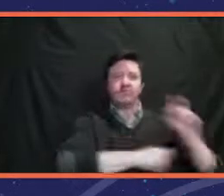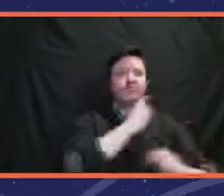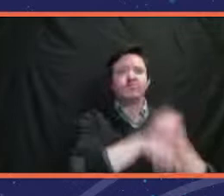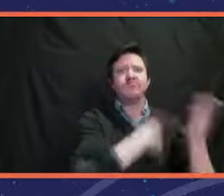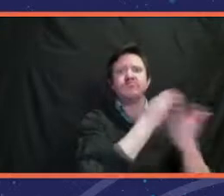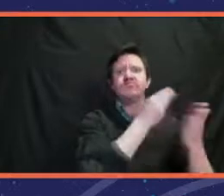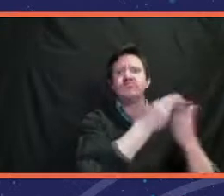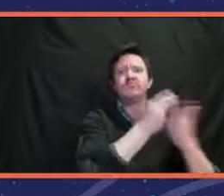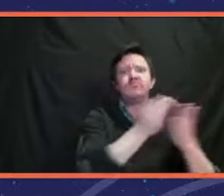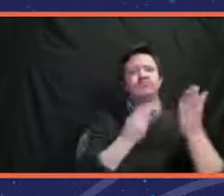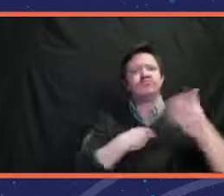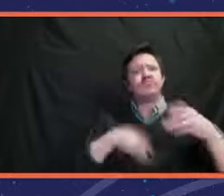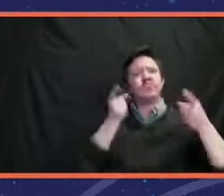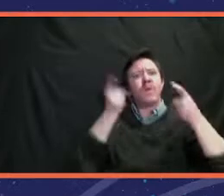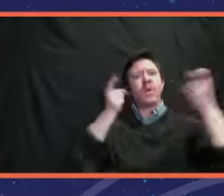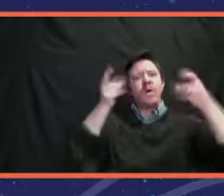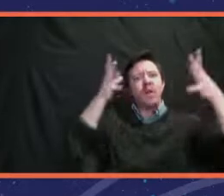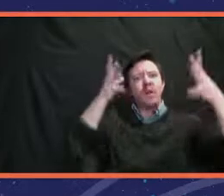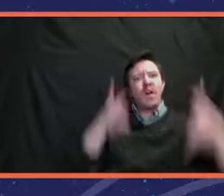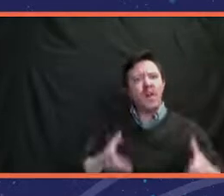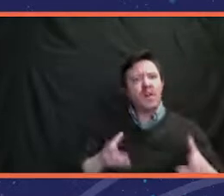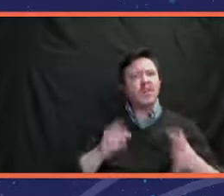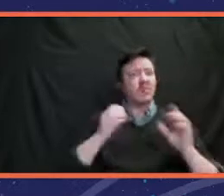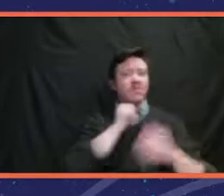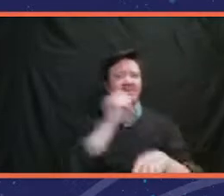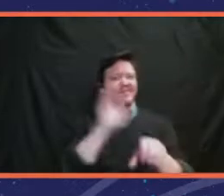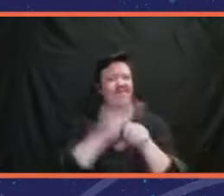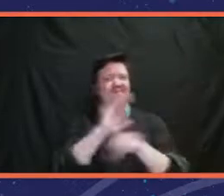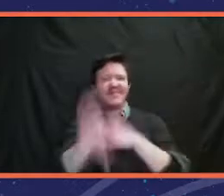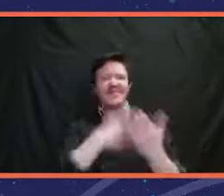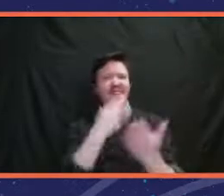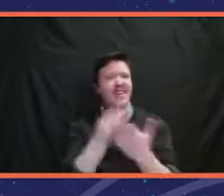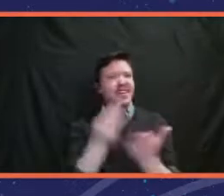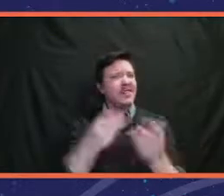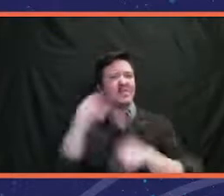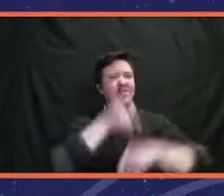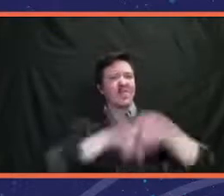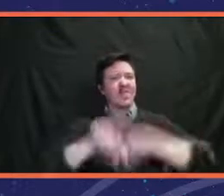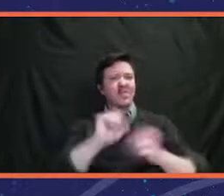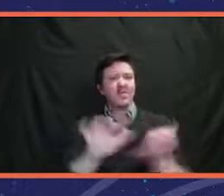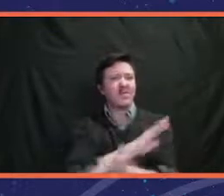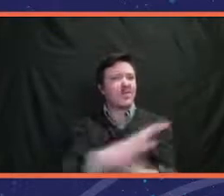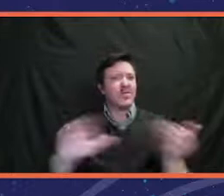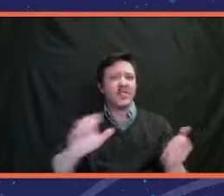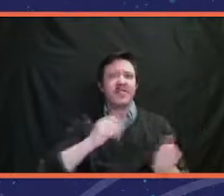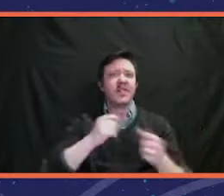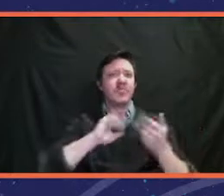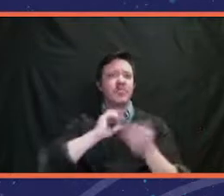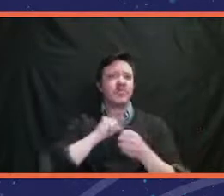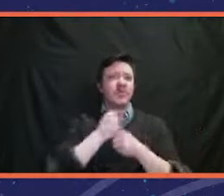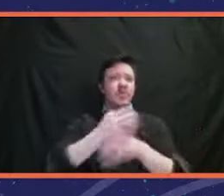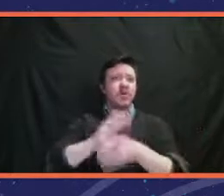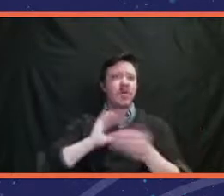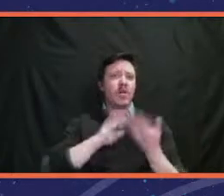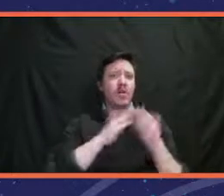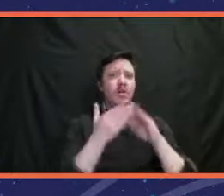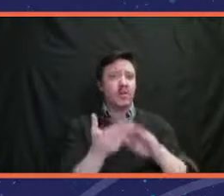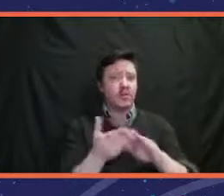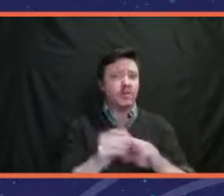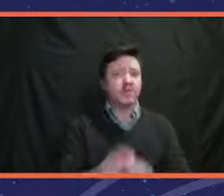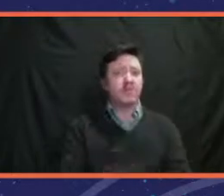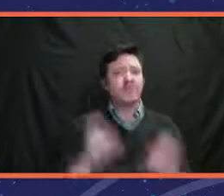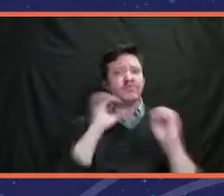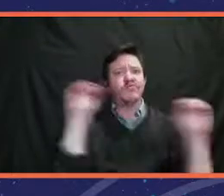money in your corporate earth funds to undo the damage that's been done. See, there's no picture that's big enough to paint the colors